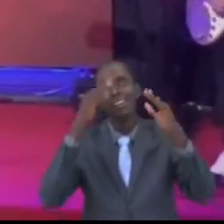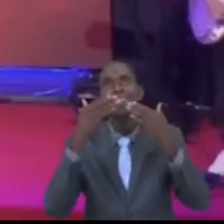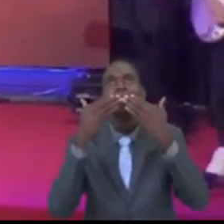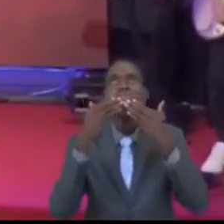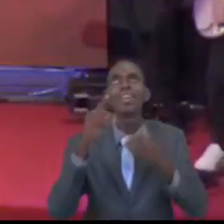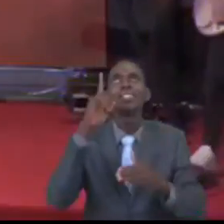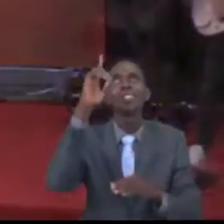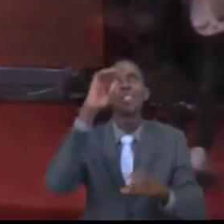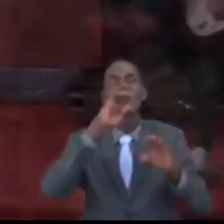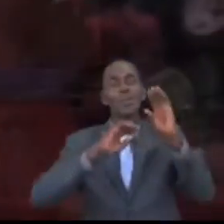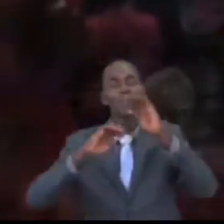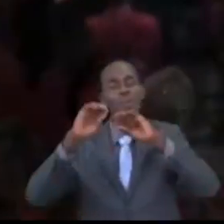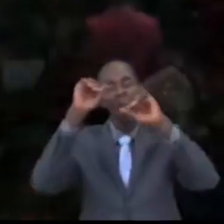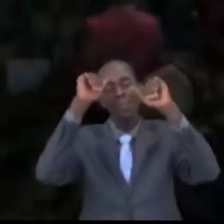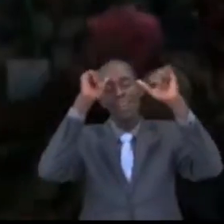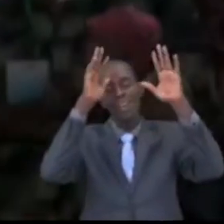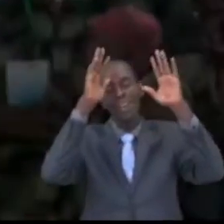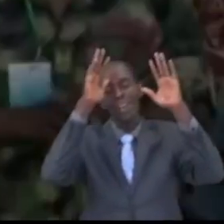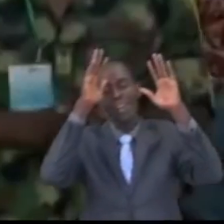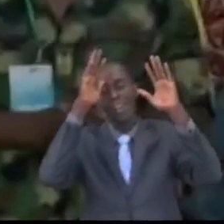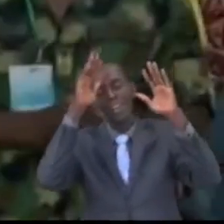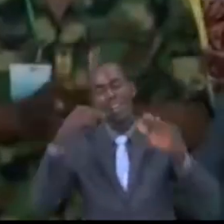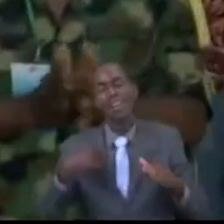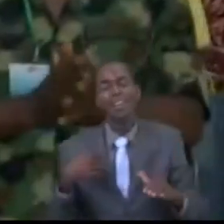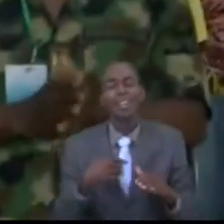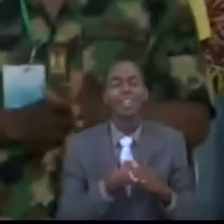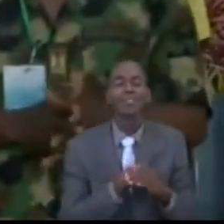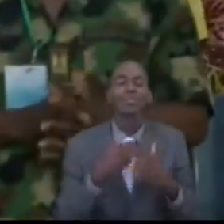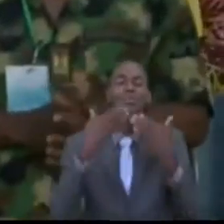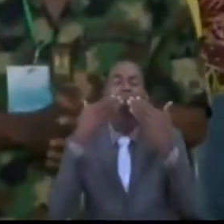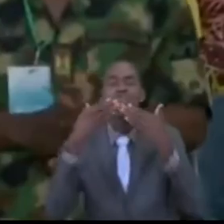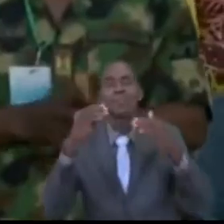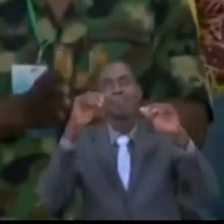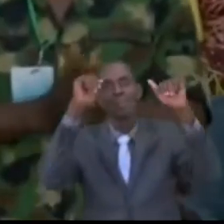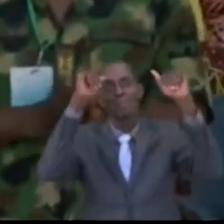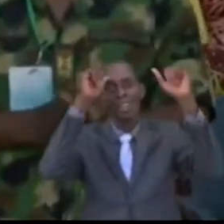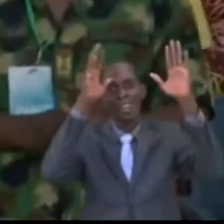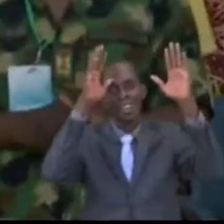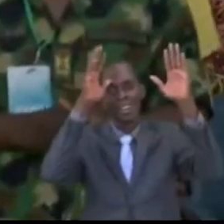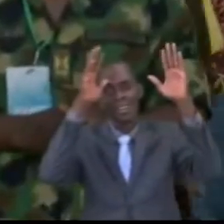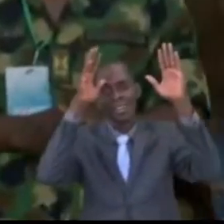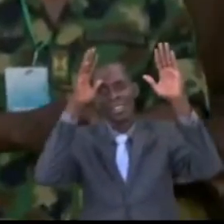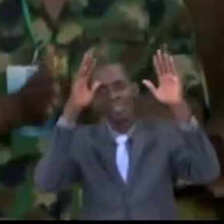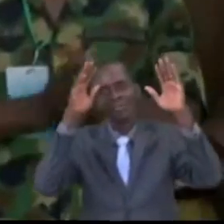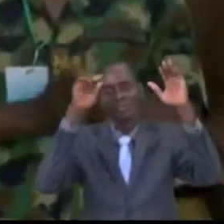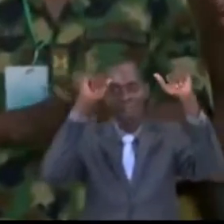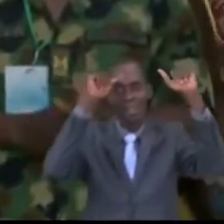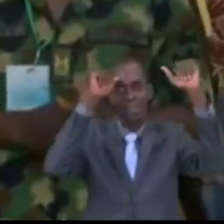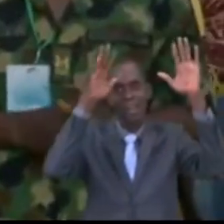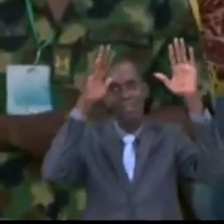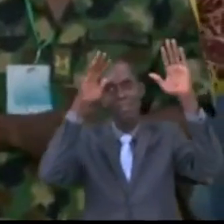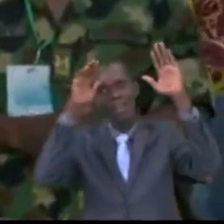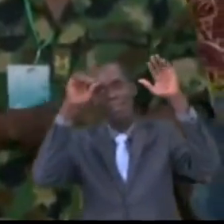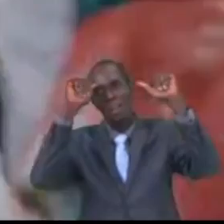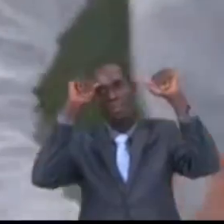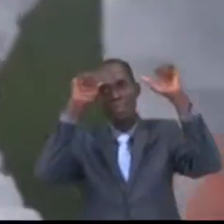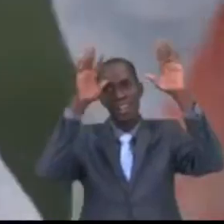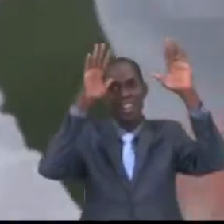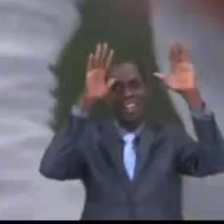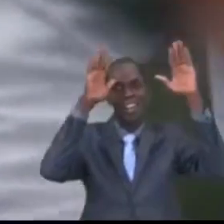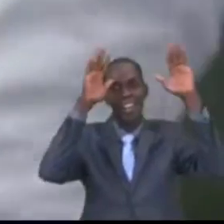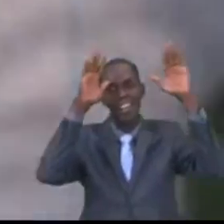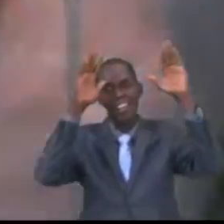on, eshe o papa. Awa dupe papa, ba ba ba ba ba